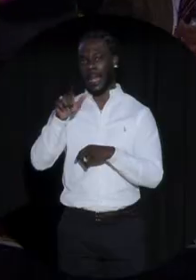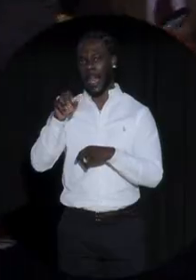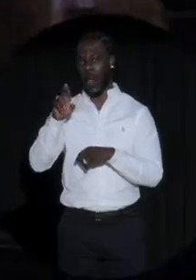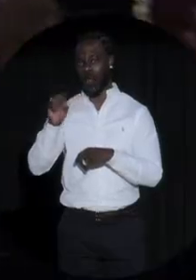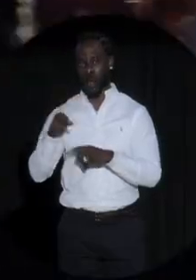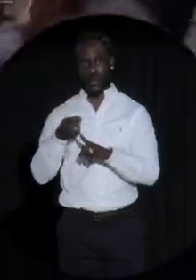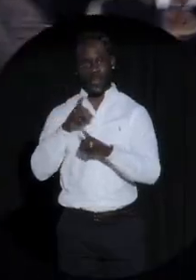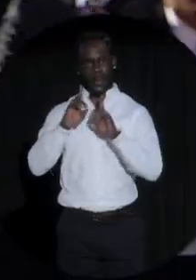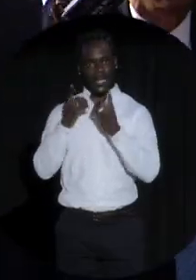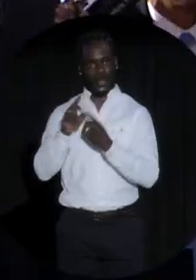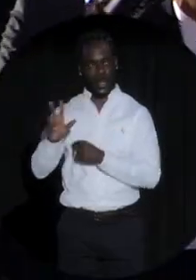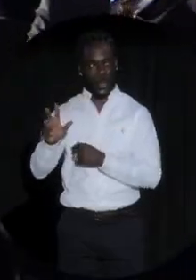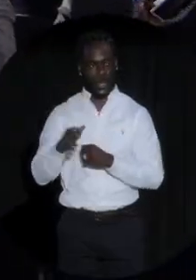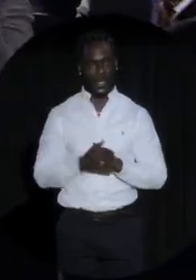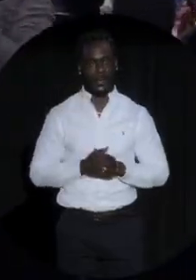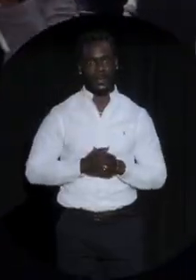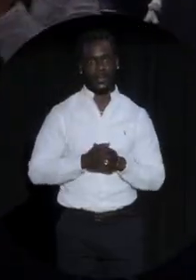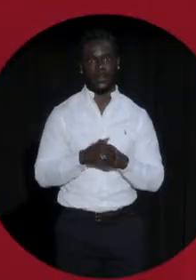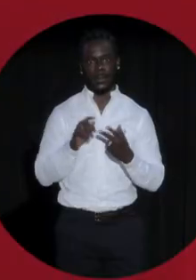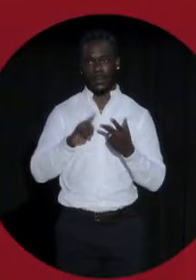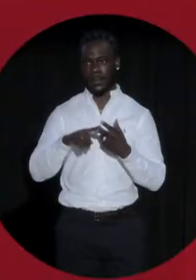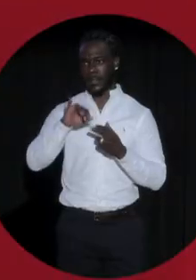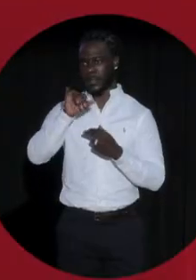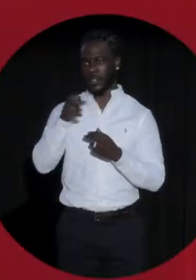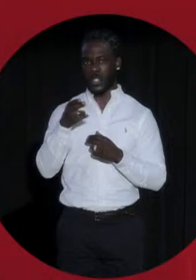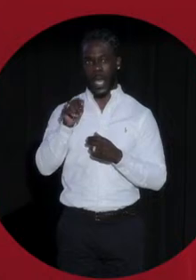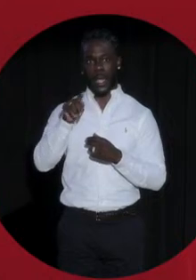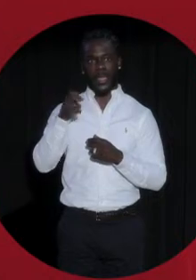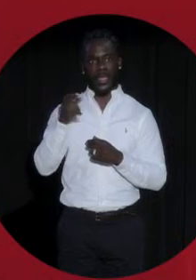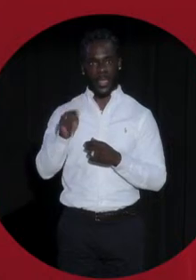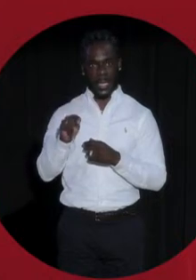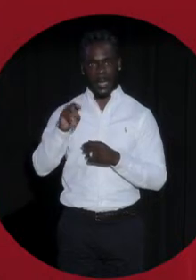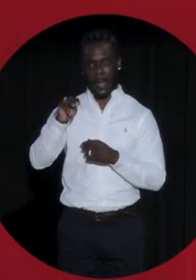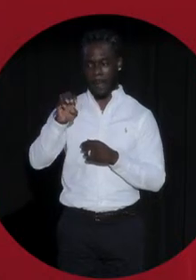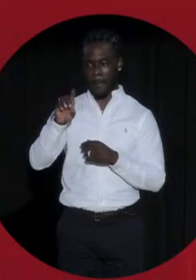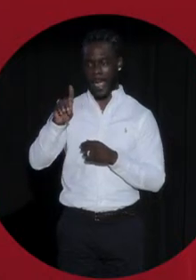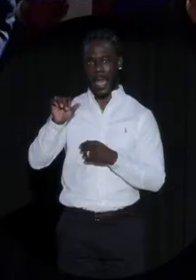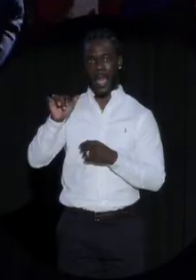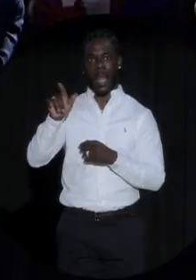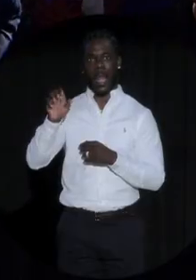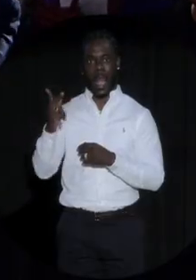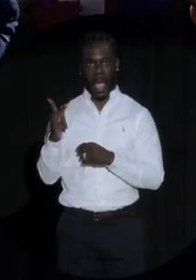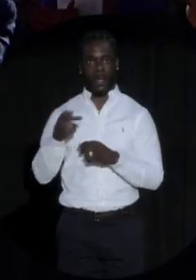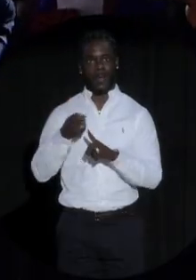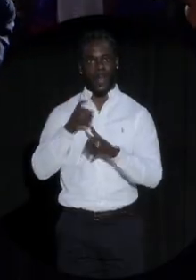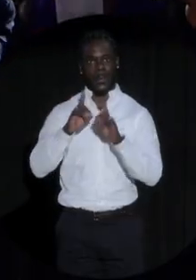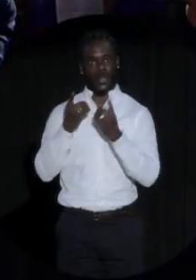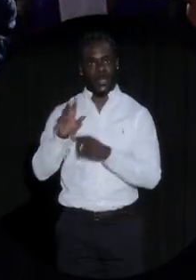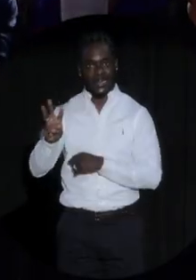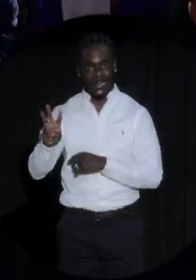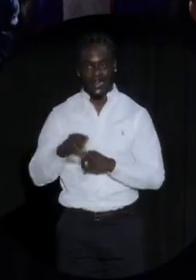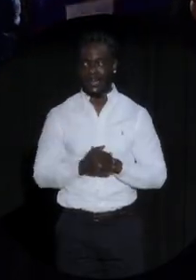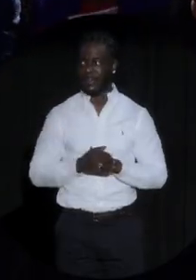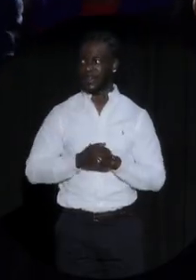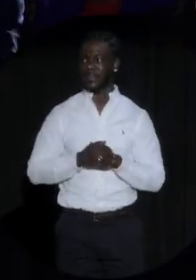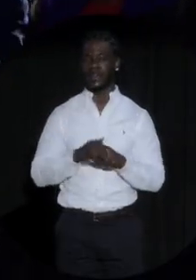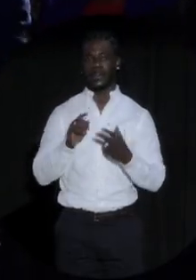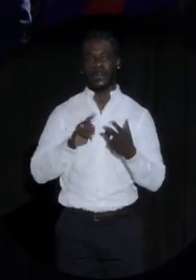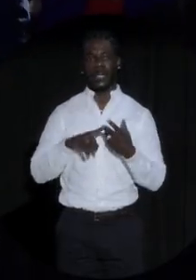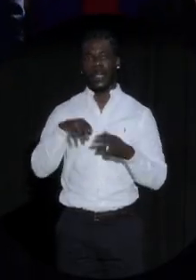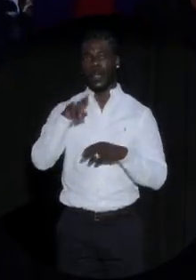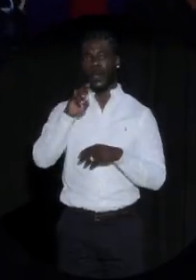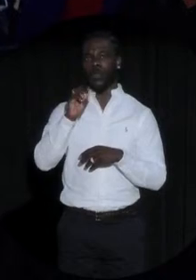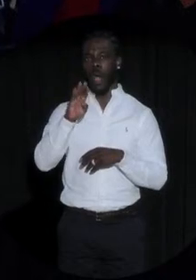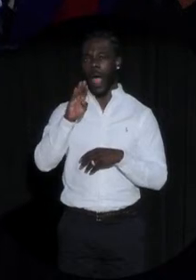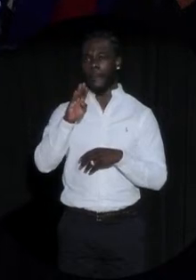3. The Honorable Jonathan Medlock, District 6. The Honorable Rodney